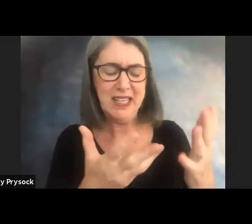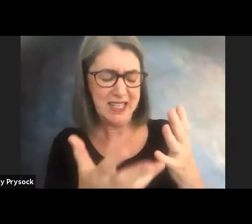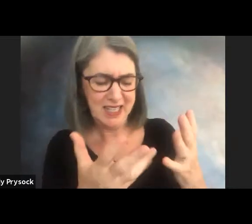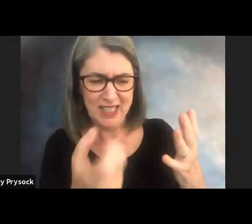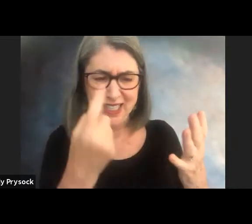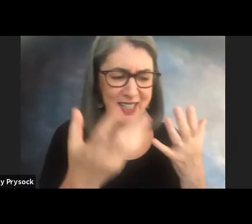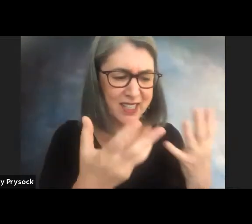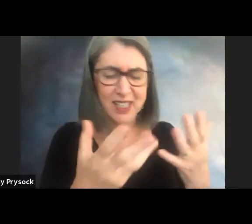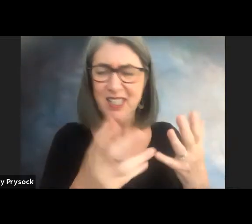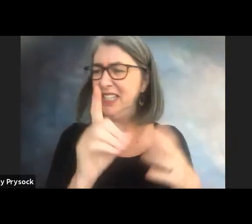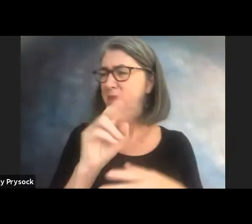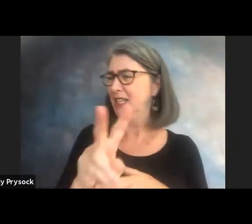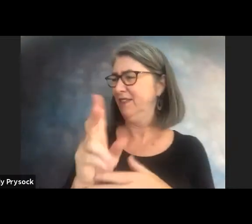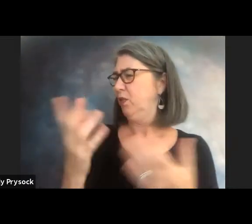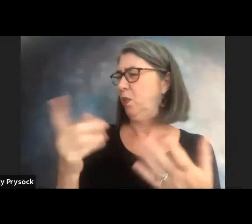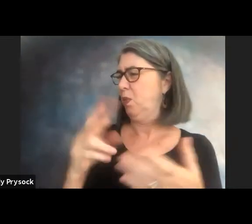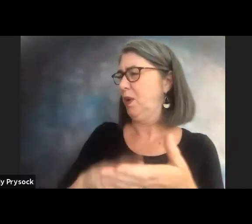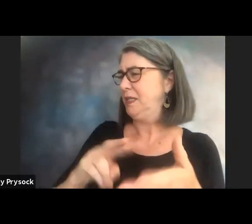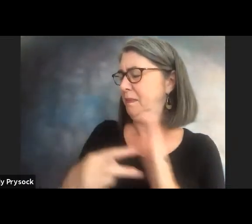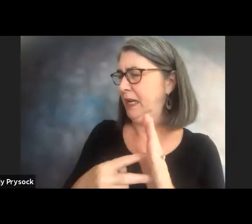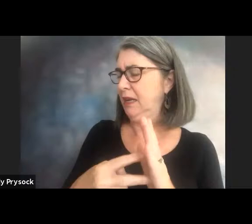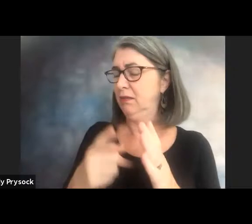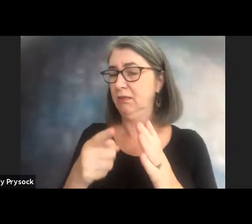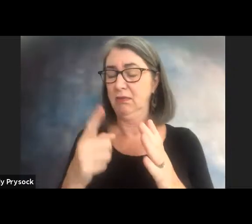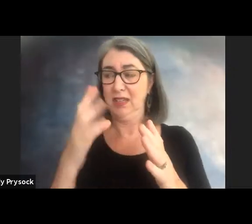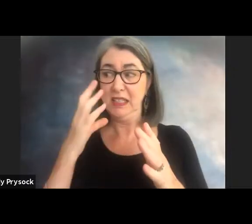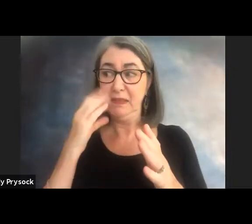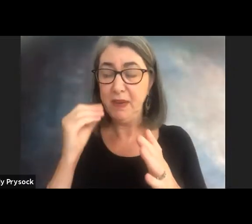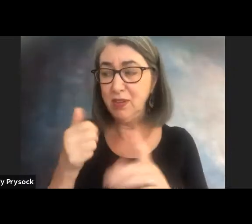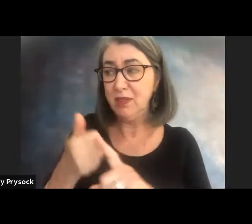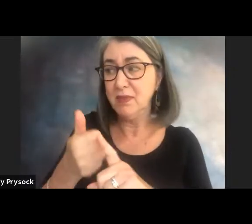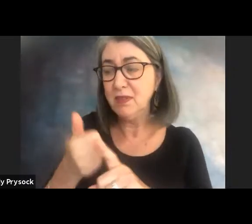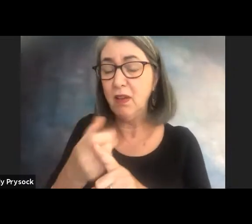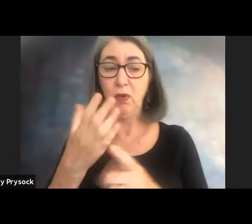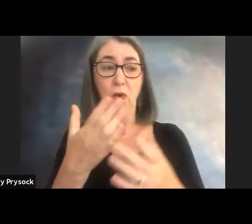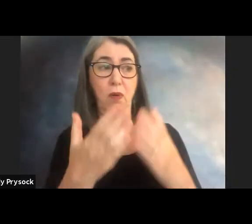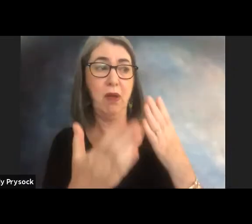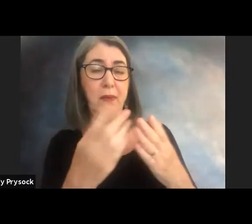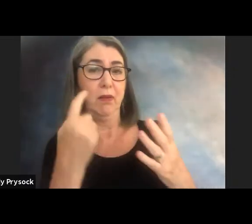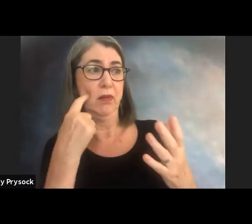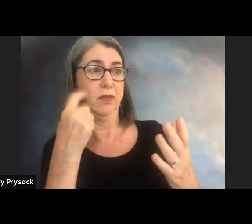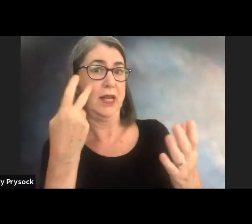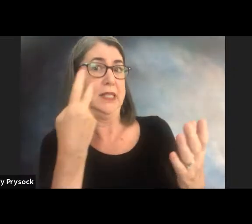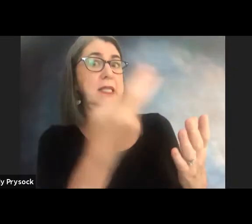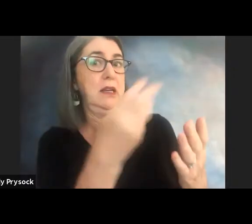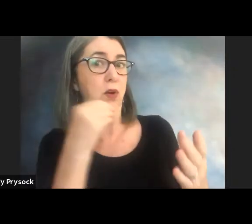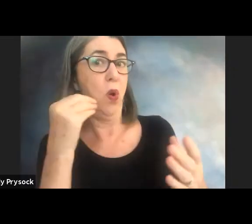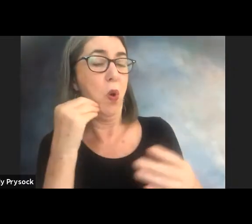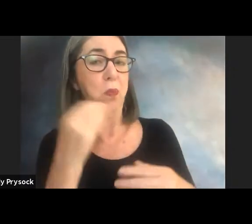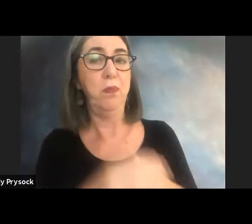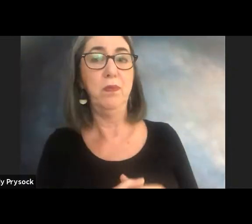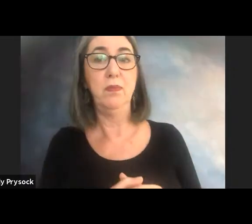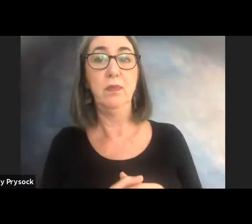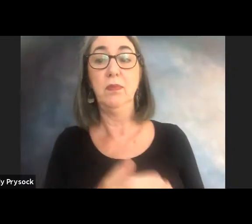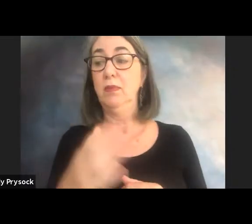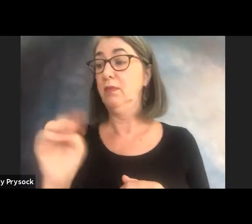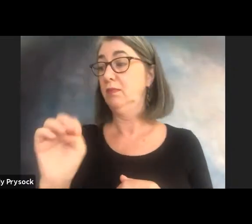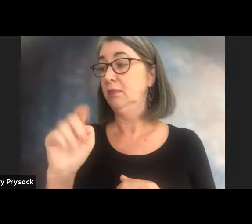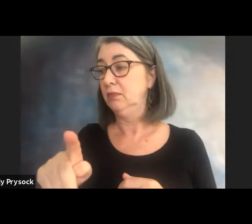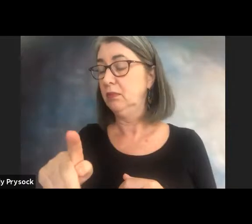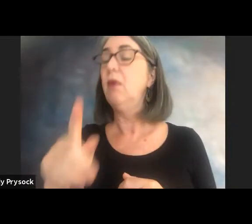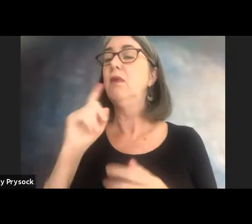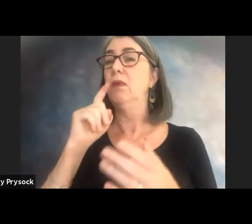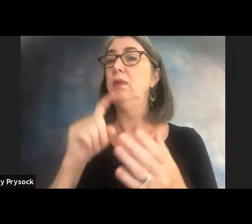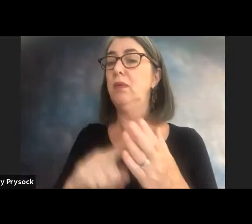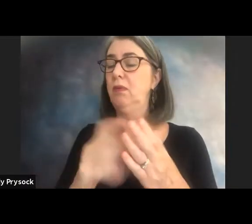of what domestic violence is, whether they experience it themselves or whether they see it at home. My Sister's Place